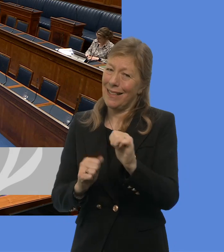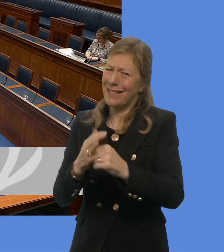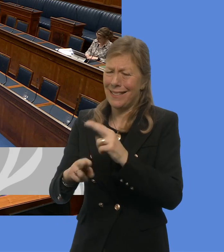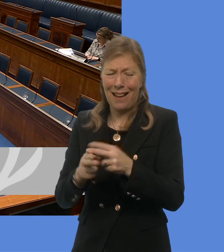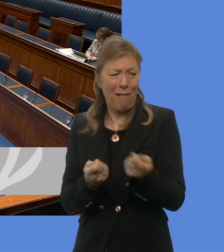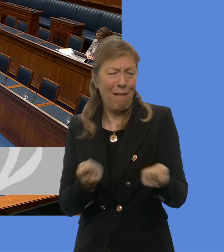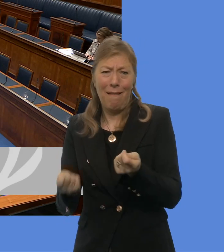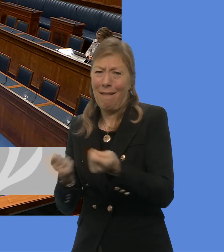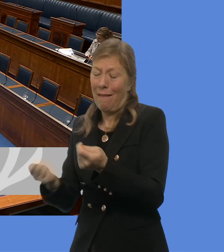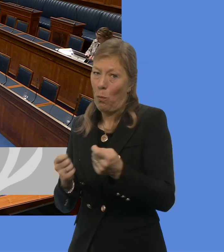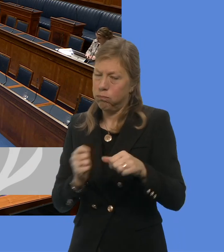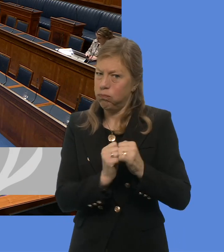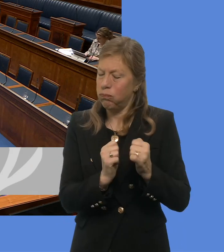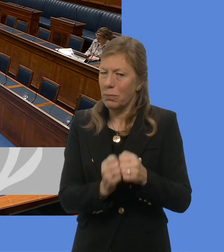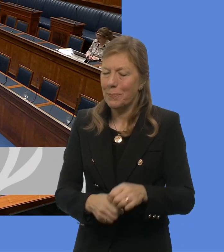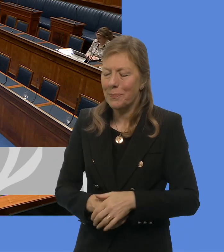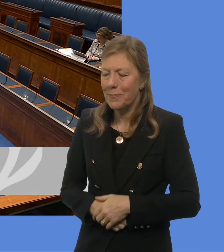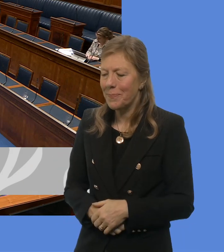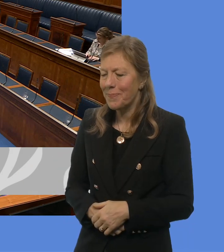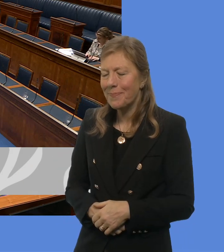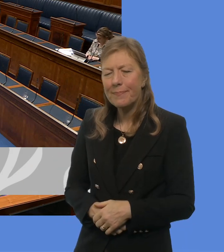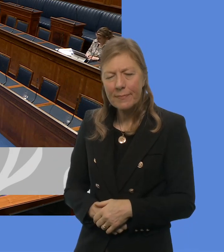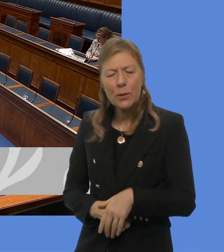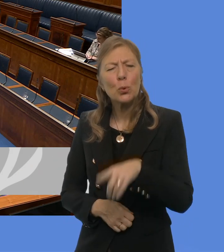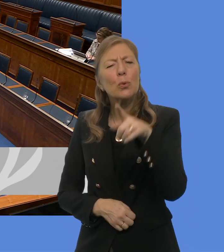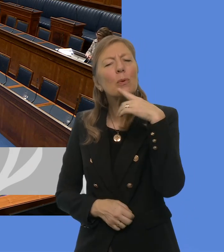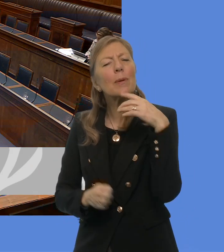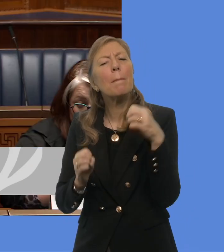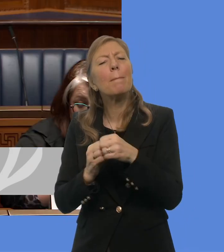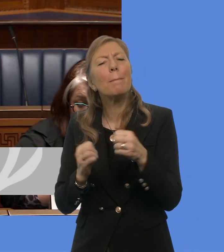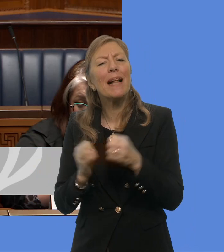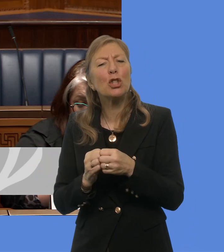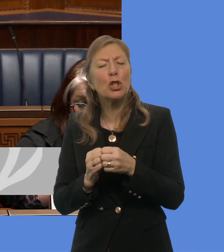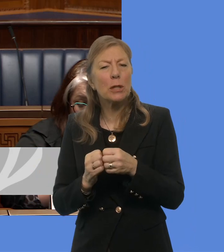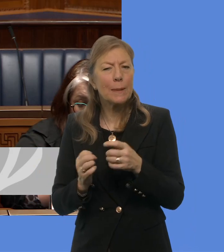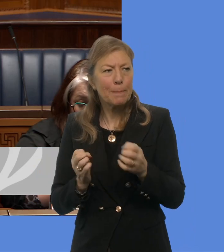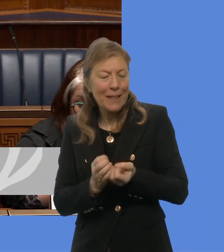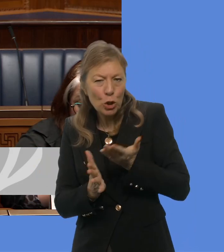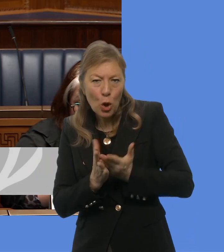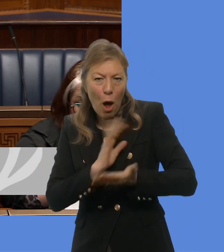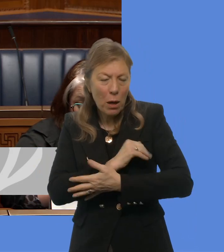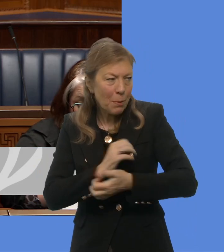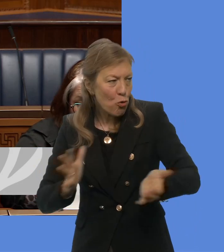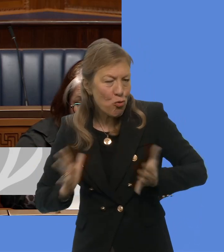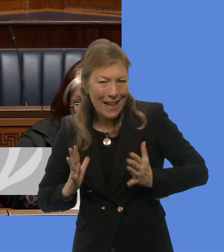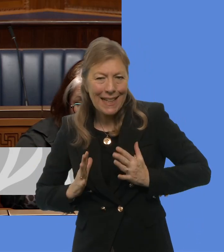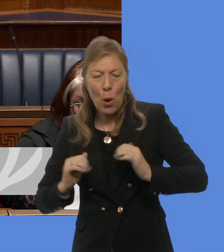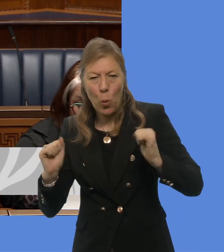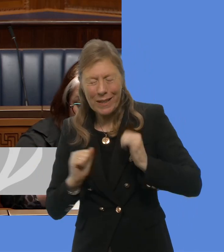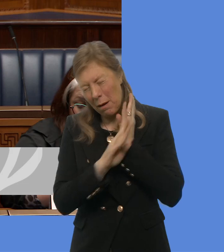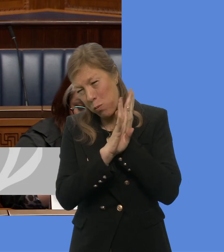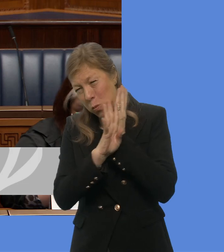Mr. Speaker, on the subject of winter preparedness referenced by the Minister, can I ask the Minister if health workers on the